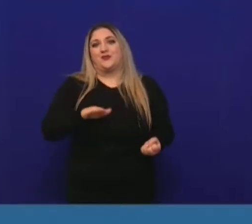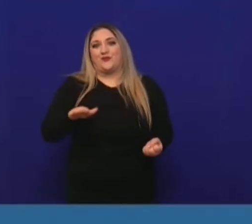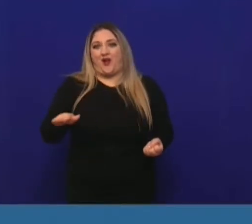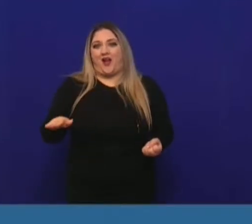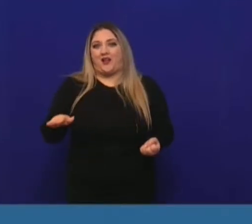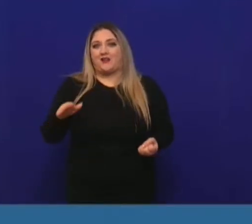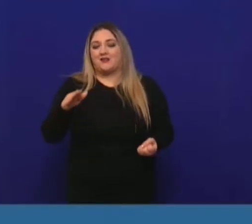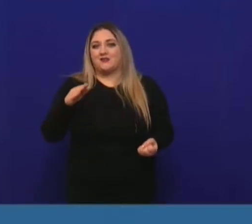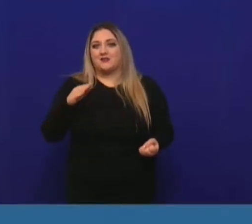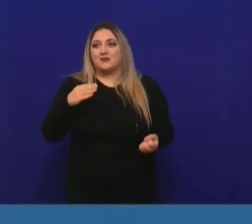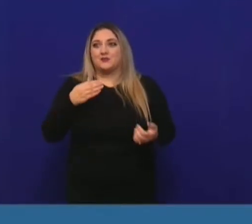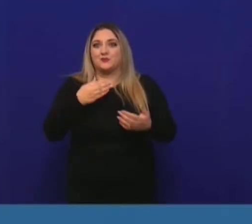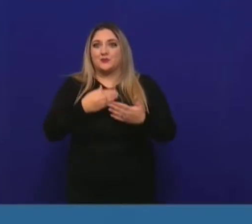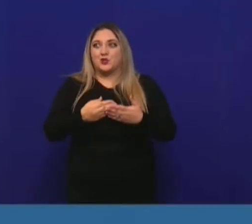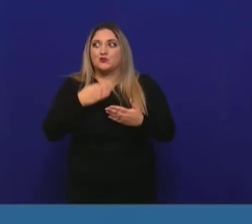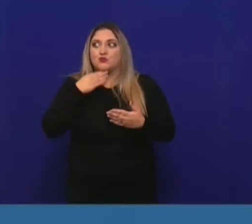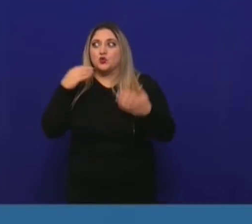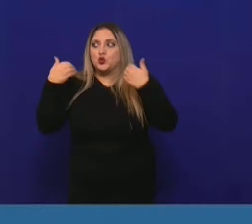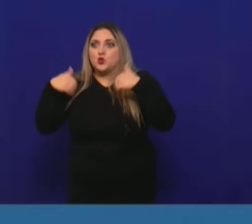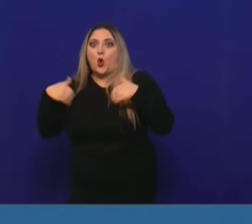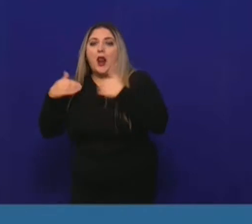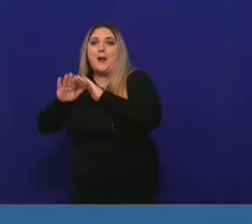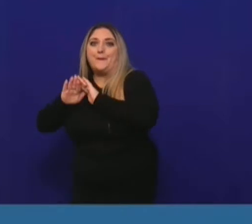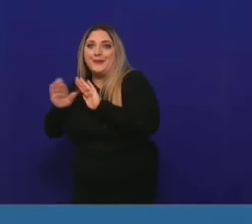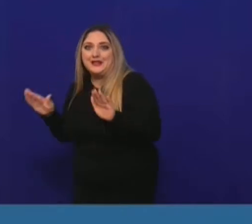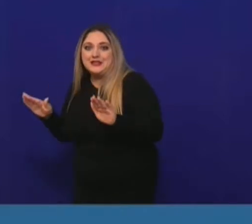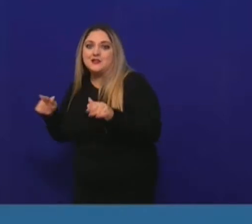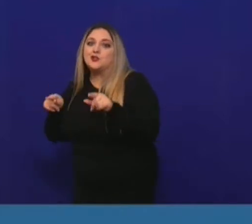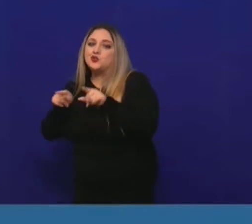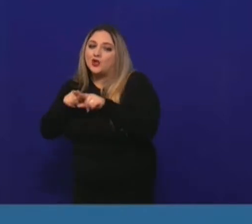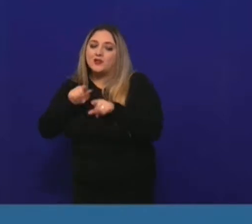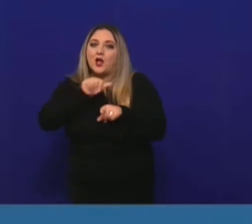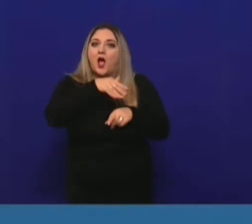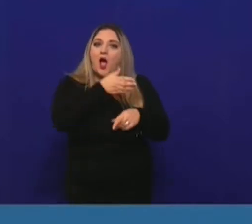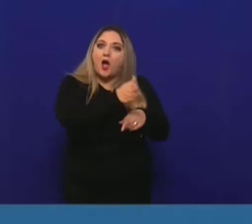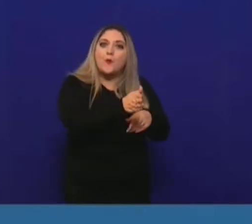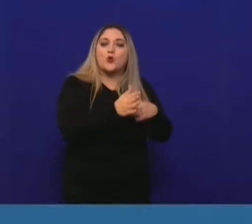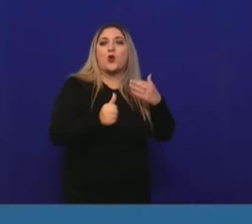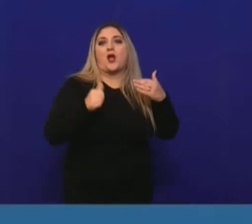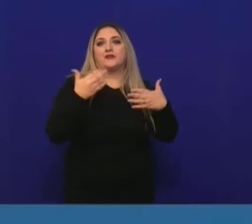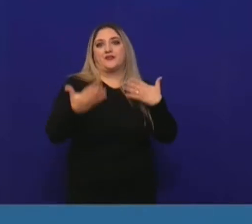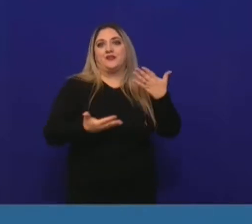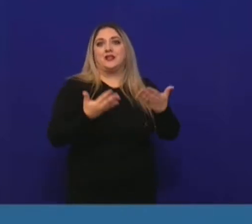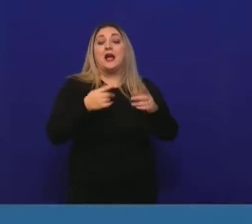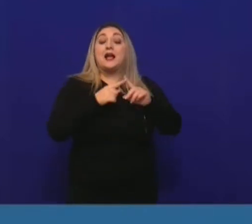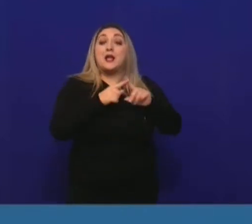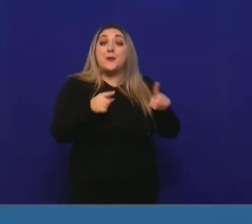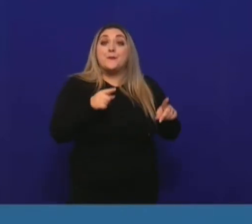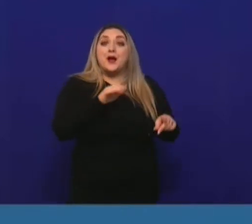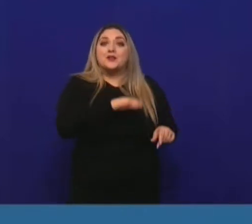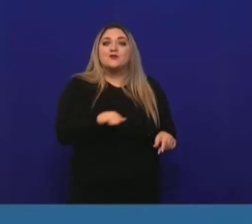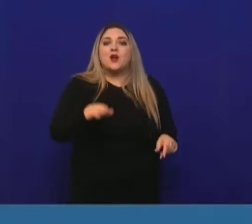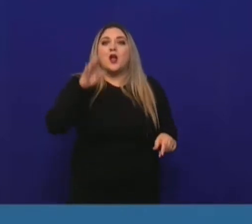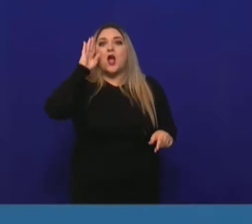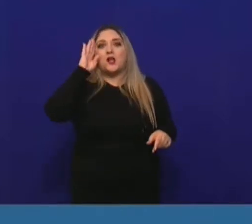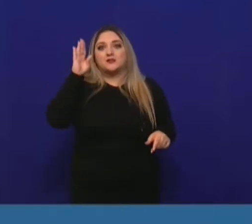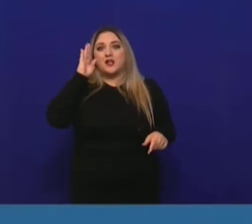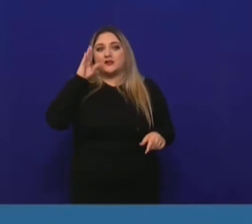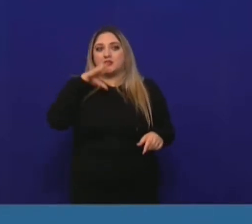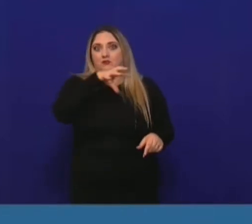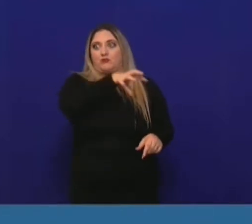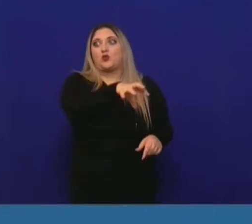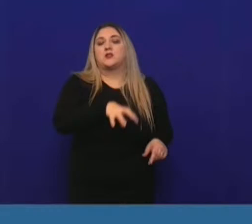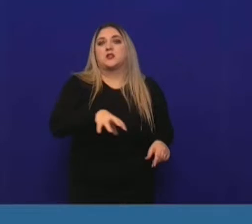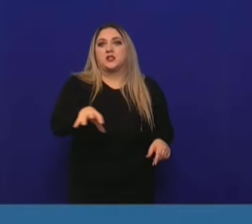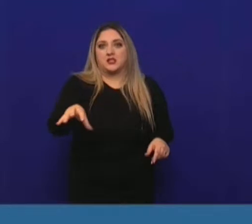nibnu it-tfal holistiku. U l-appelli tagħna dejjem kienu biex aħna noqogħdu ħafna attenti fuq dawn il-postijiet ukoll